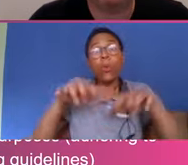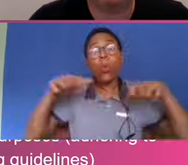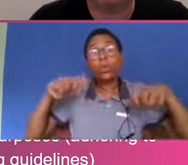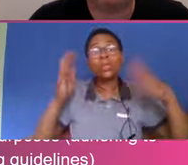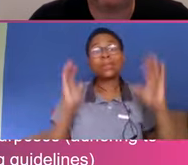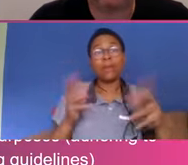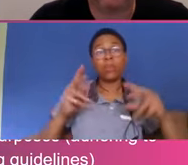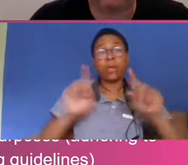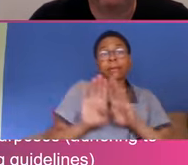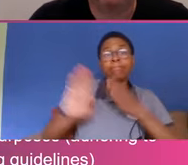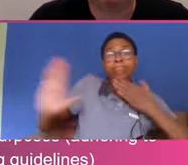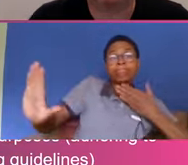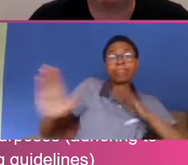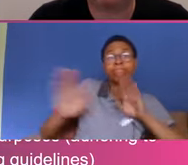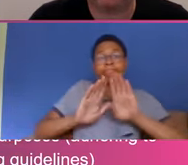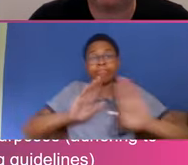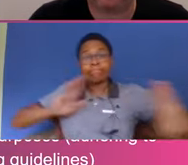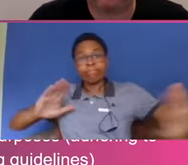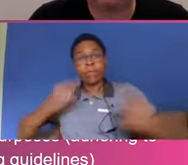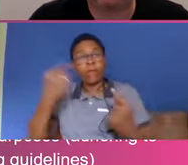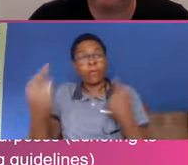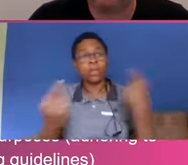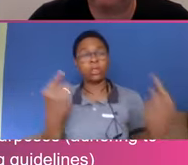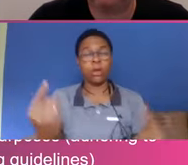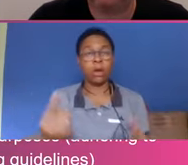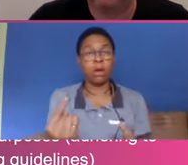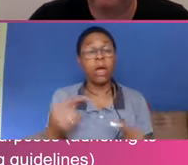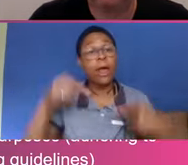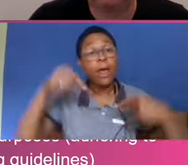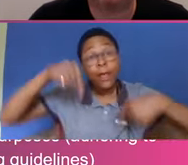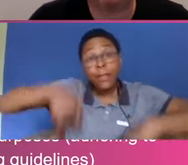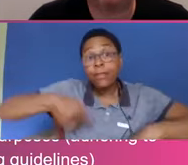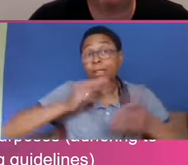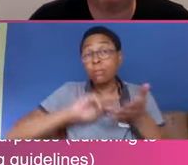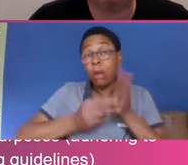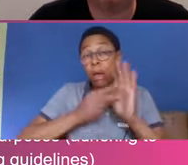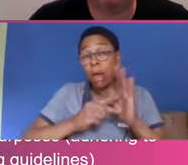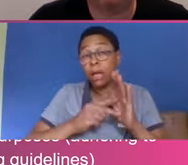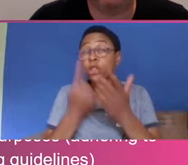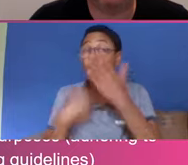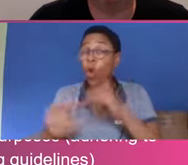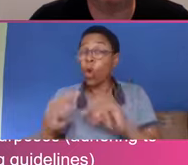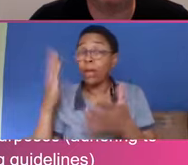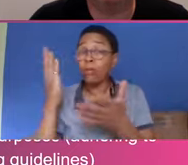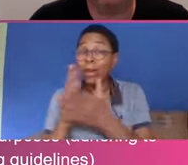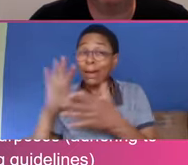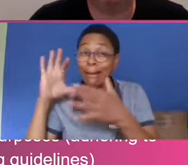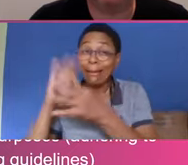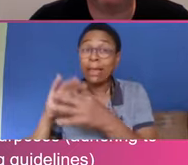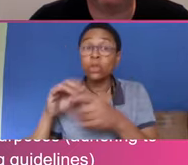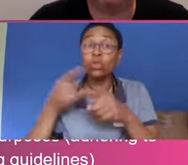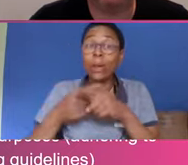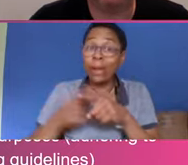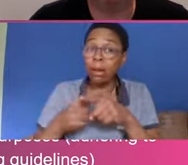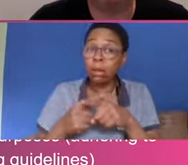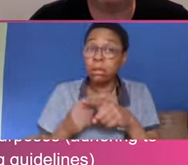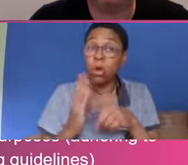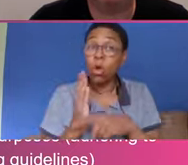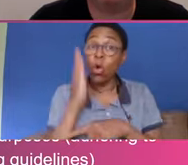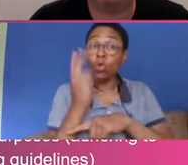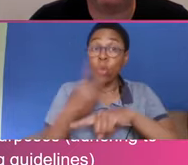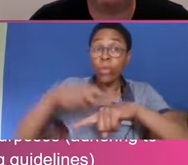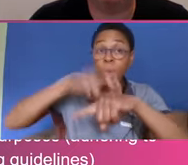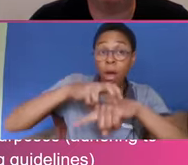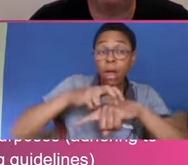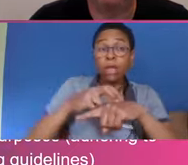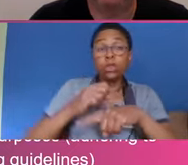possible. But this roadmap applies to England, but Scotland, Northern Ireland and Wales are currently developing their